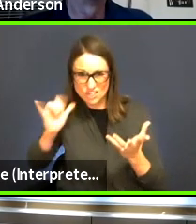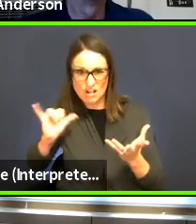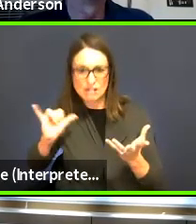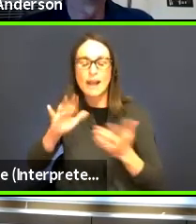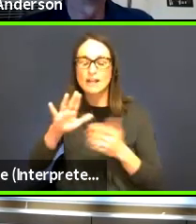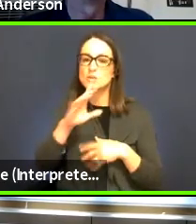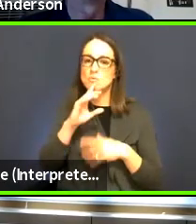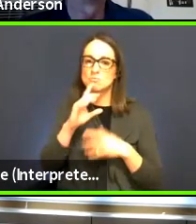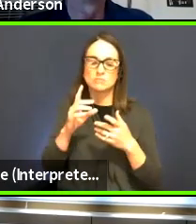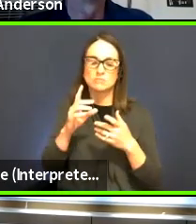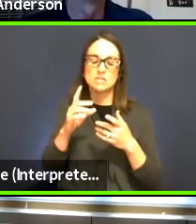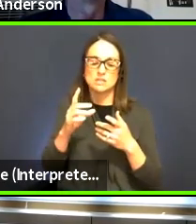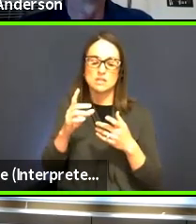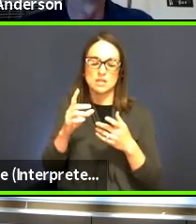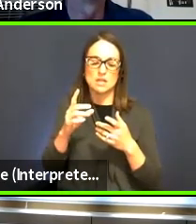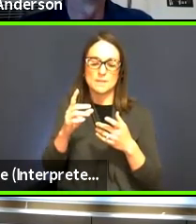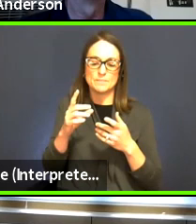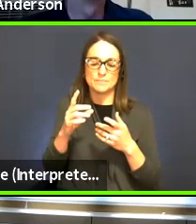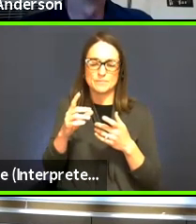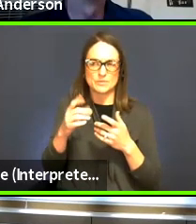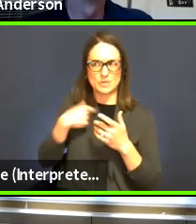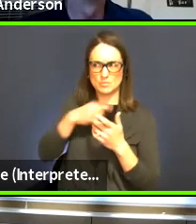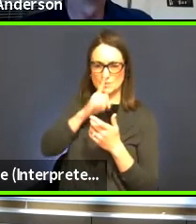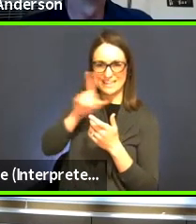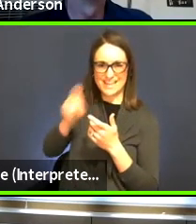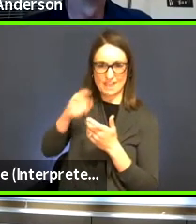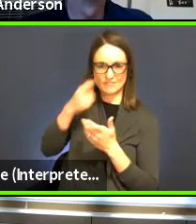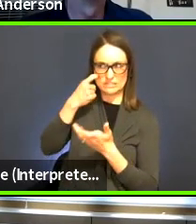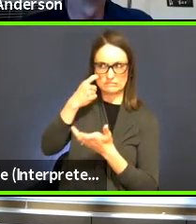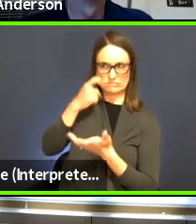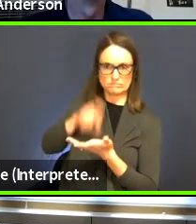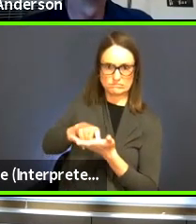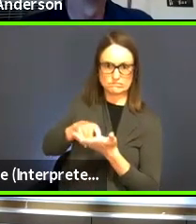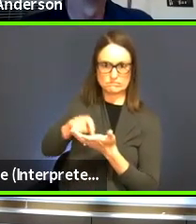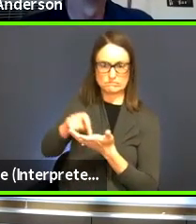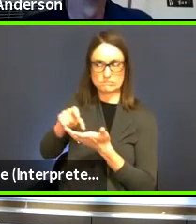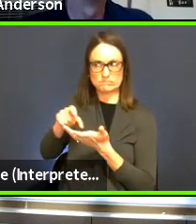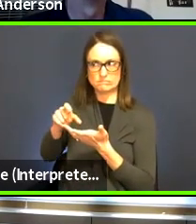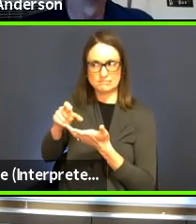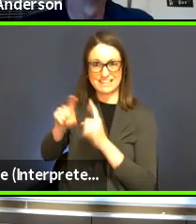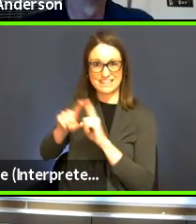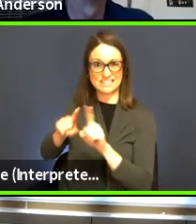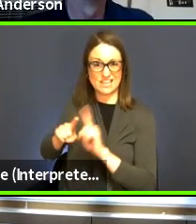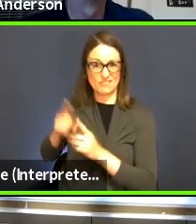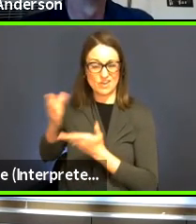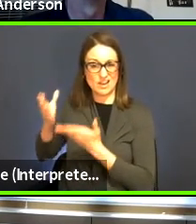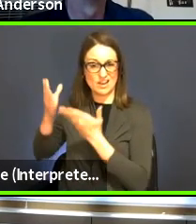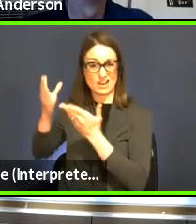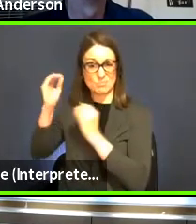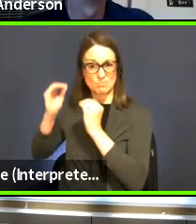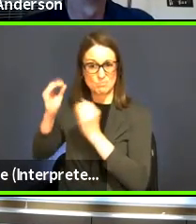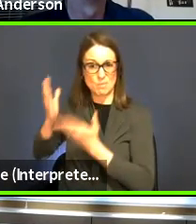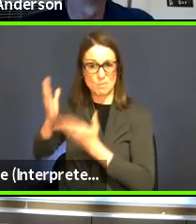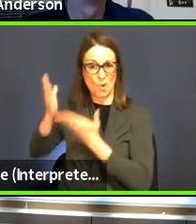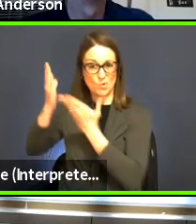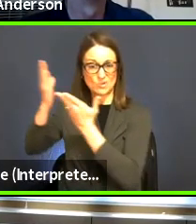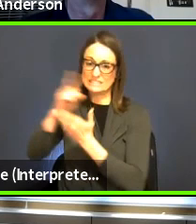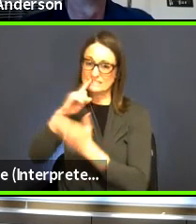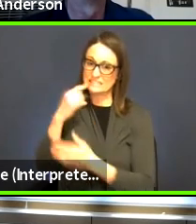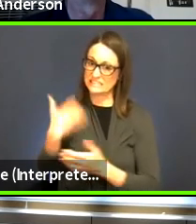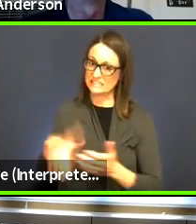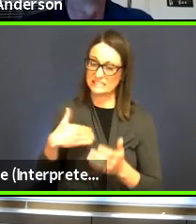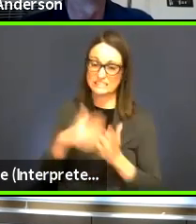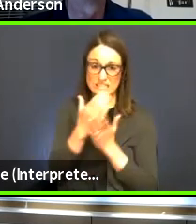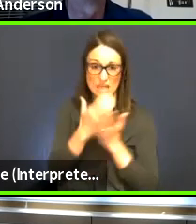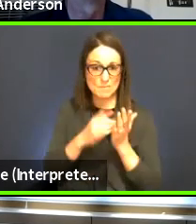coming through in terms of recommendations and proposals is extensive. And so we're just trying to make sure that we look at all those and make some